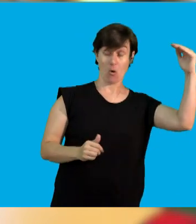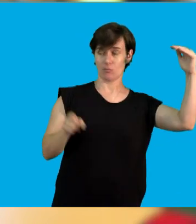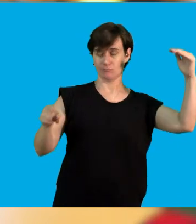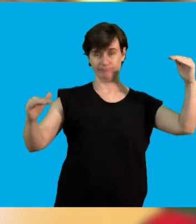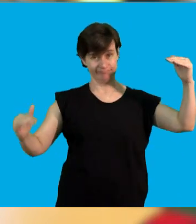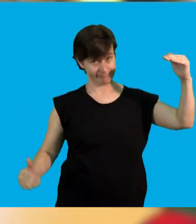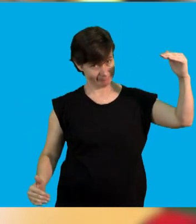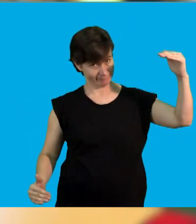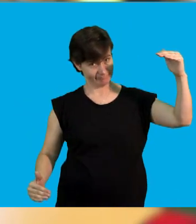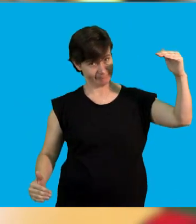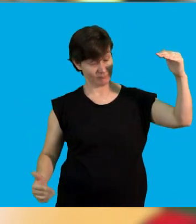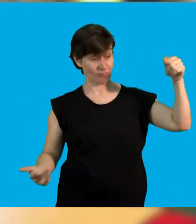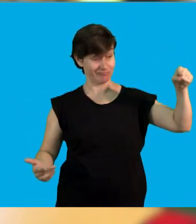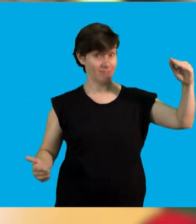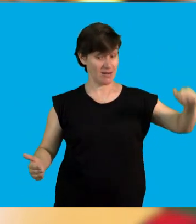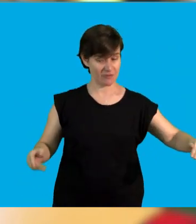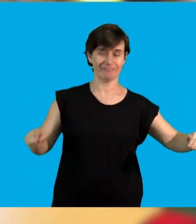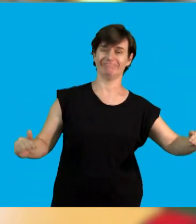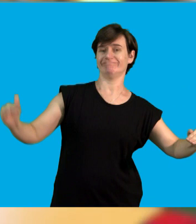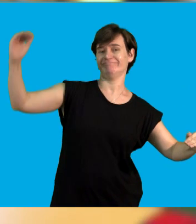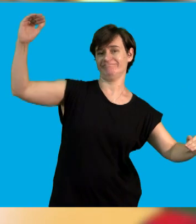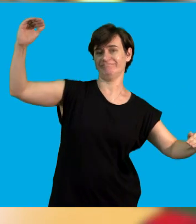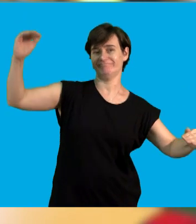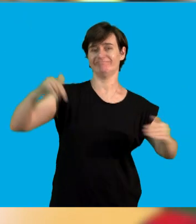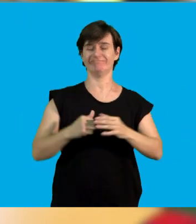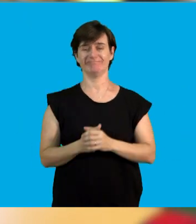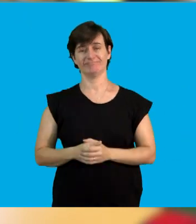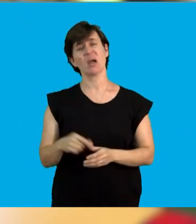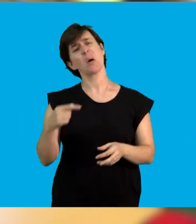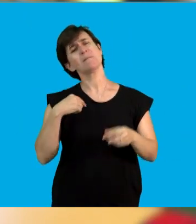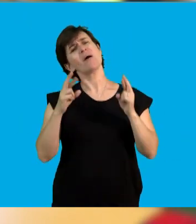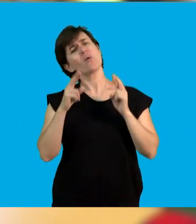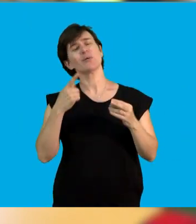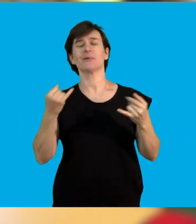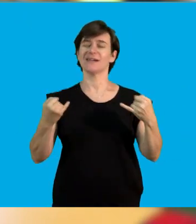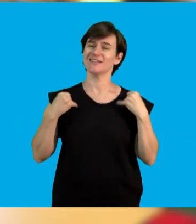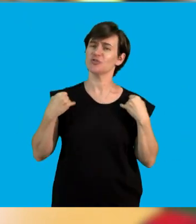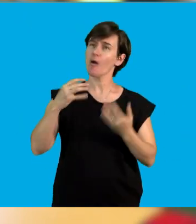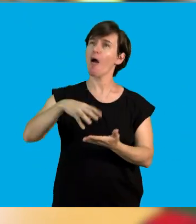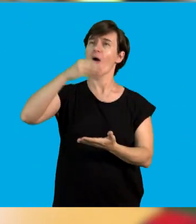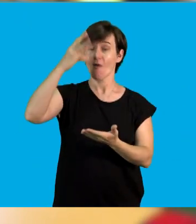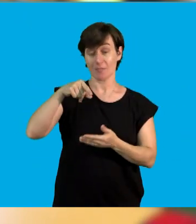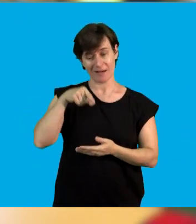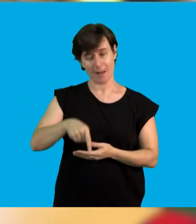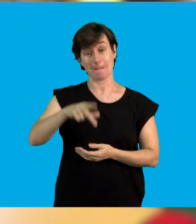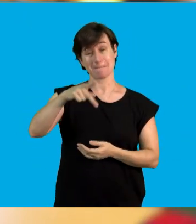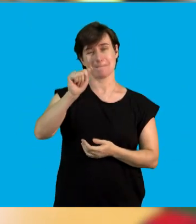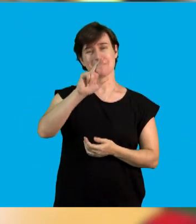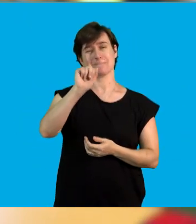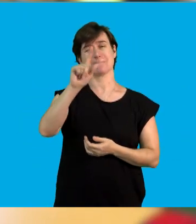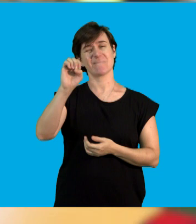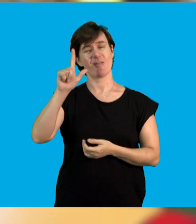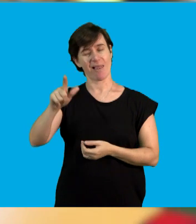one increases, the other one is going to be decreasing. Now, with all of that said, I hope you had as much fun learning about this